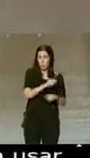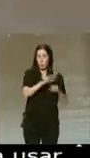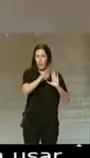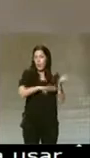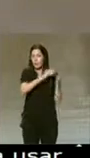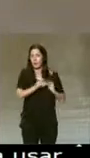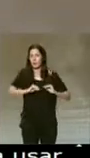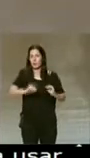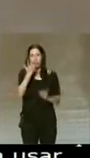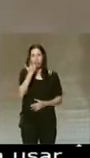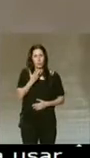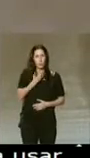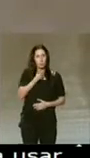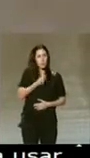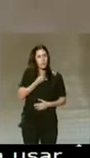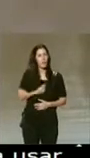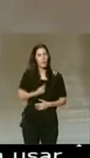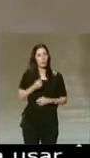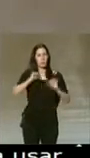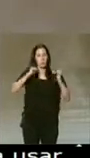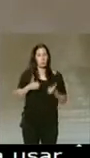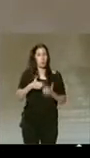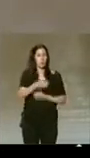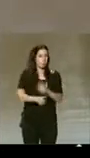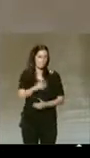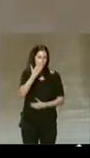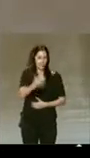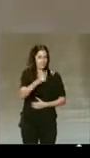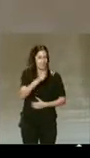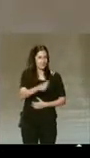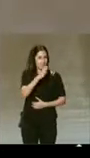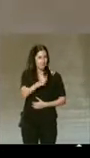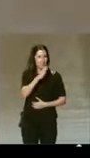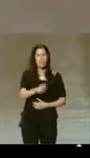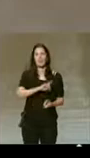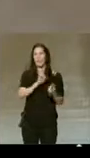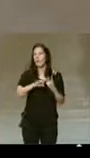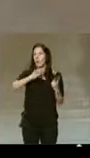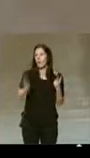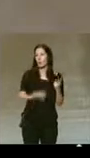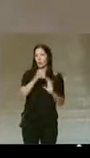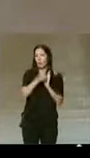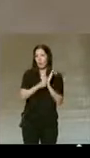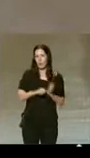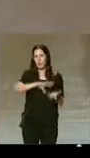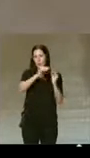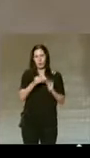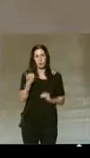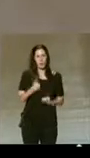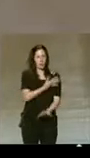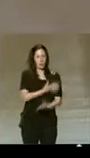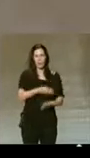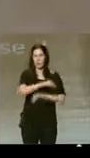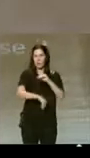Android market and to set it up according to her preferences and make her use. It was fantastic to do it. Another application that we